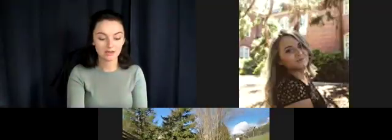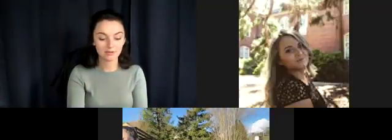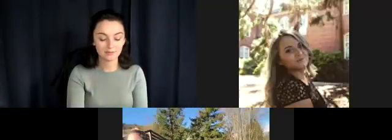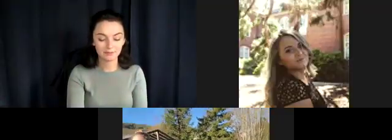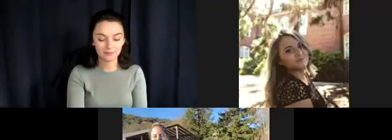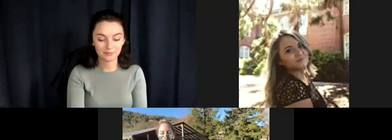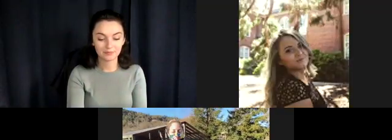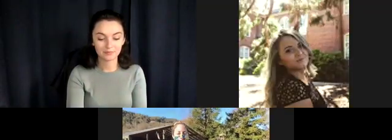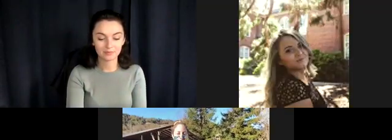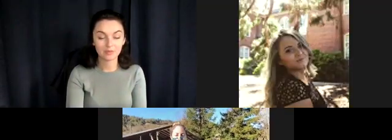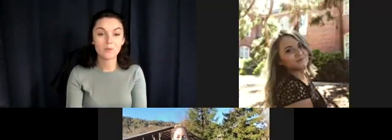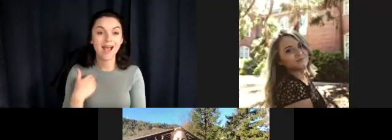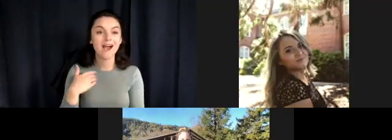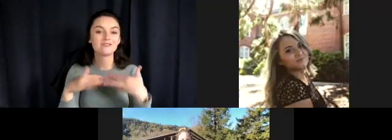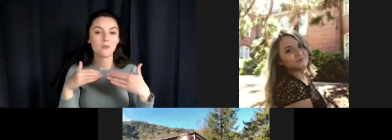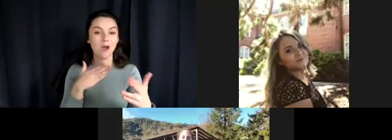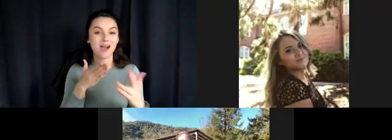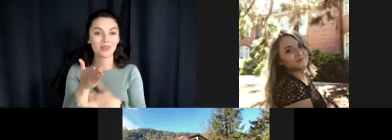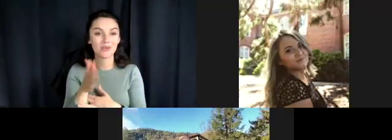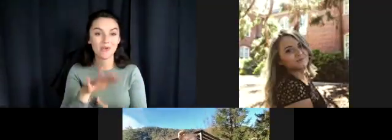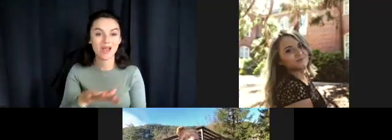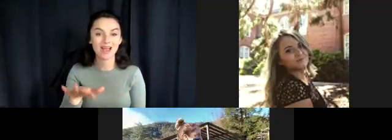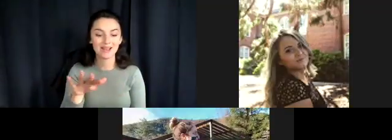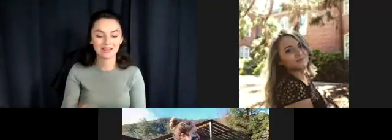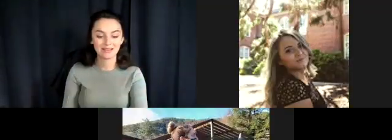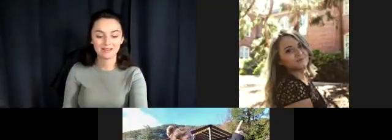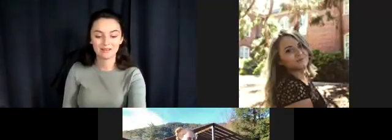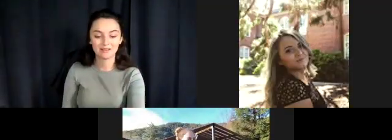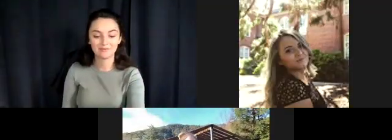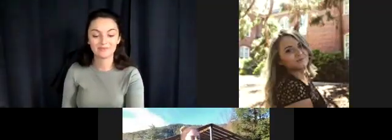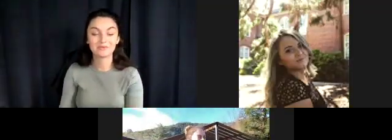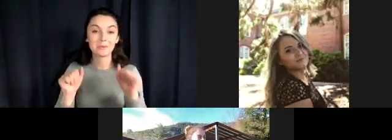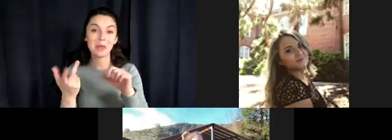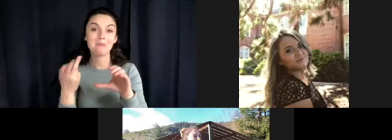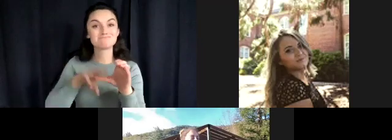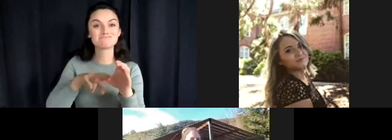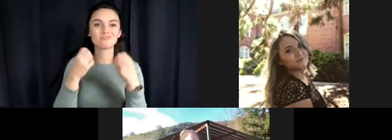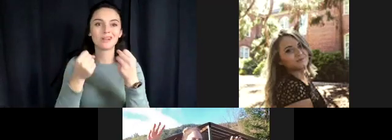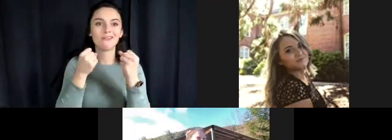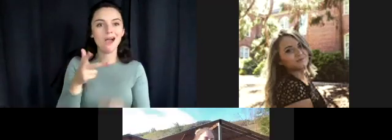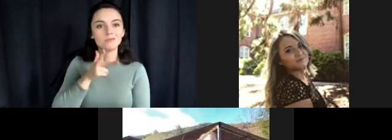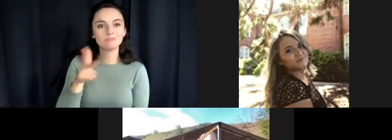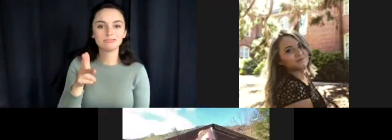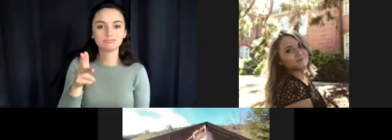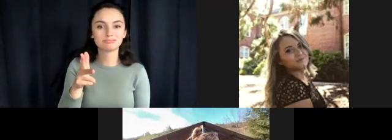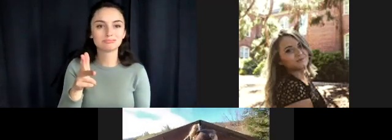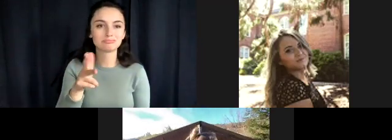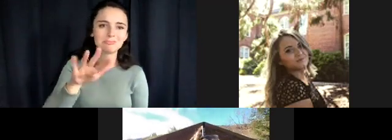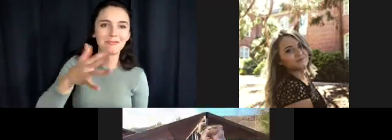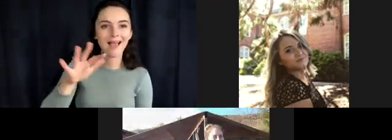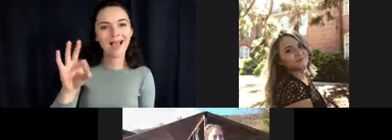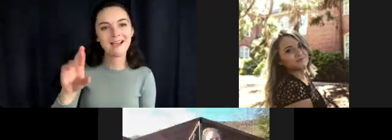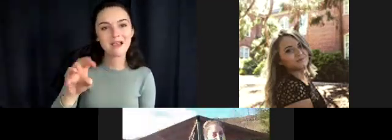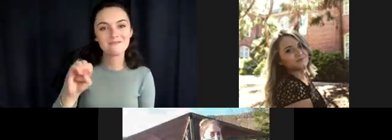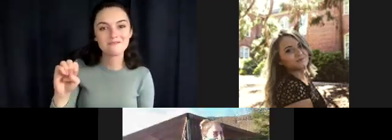a walk-through area and also a drive-through, so you can get in your car, go through our drive-through, and see animals kind of free roaming in what looks